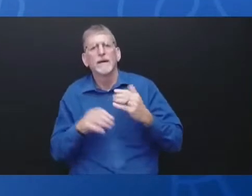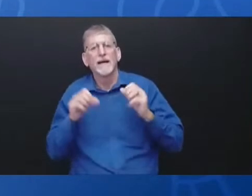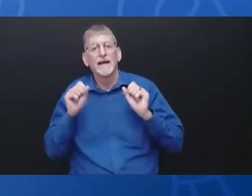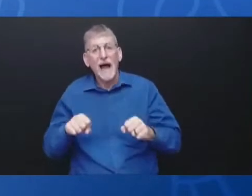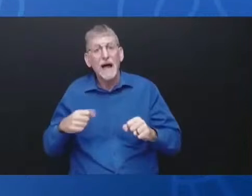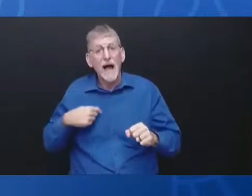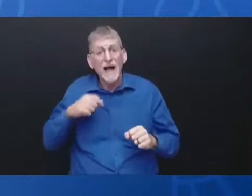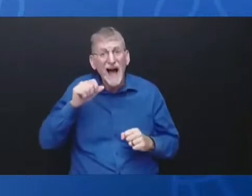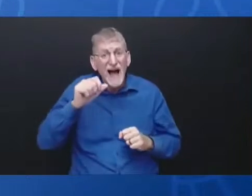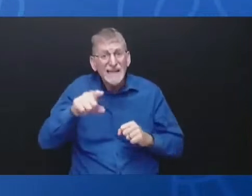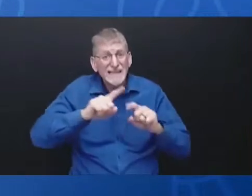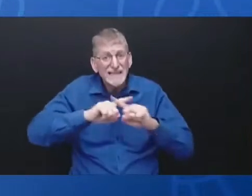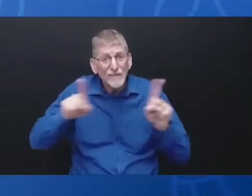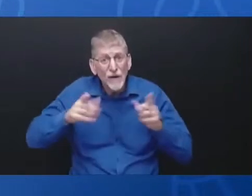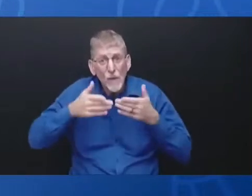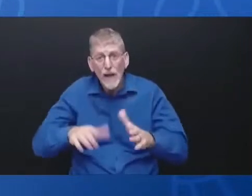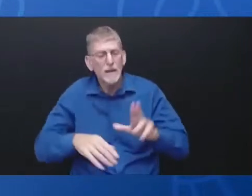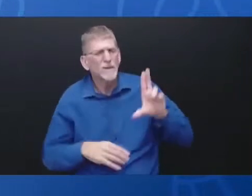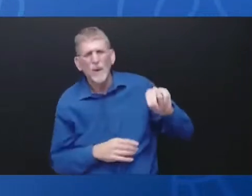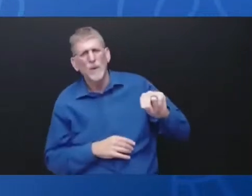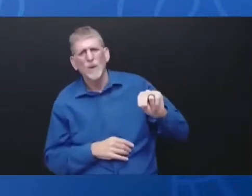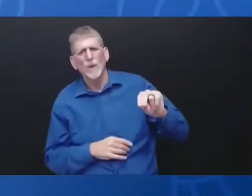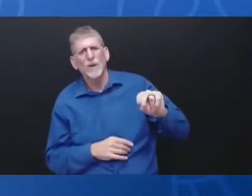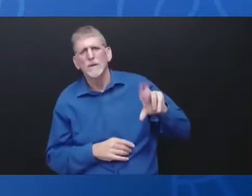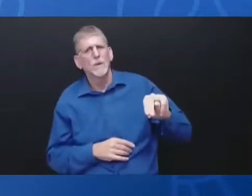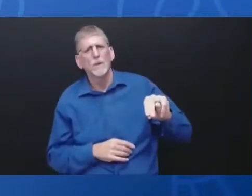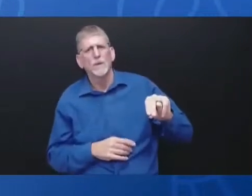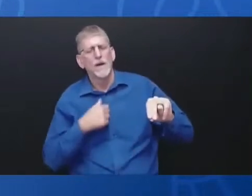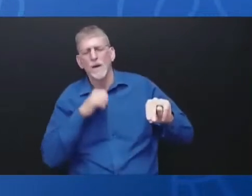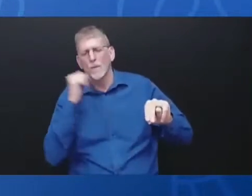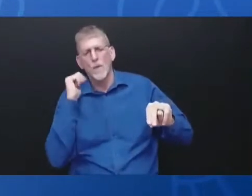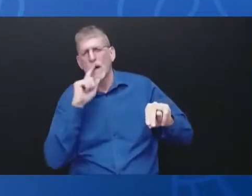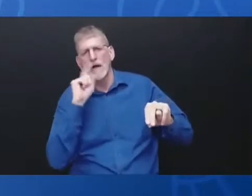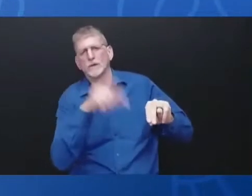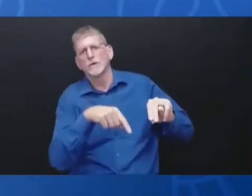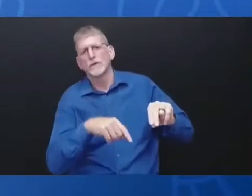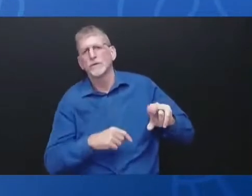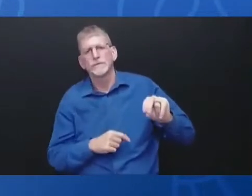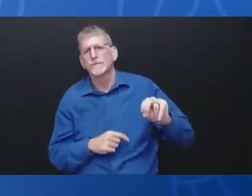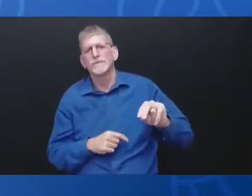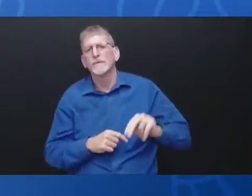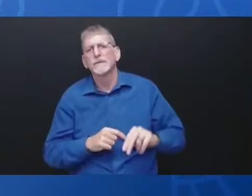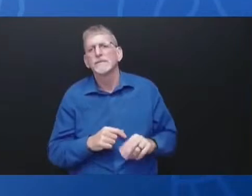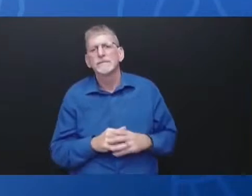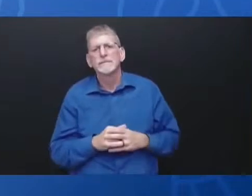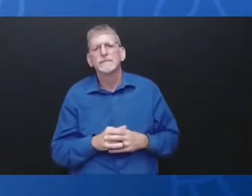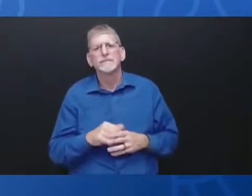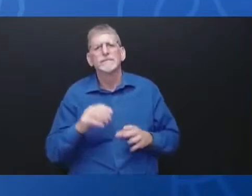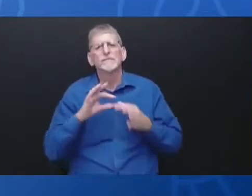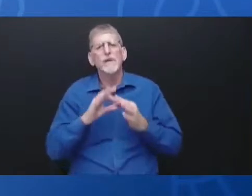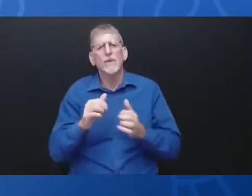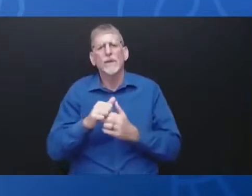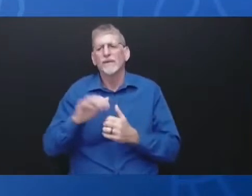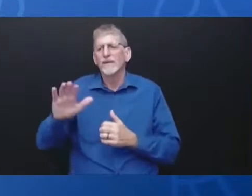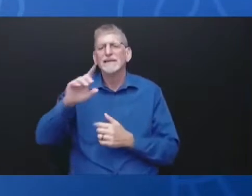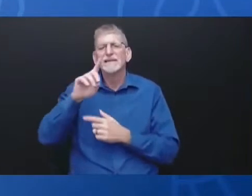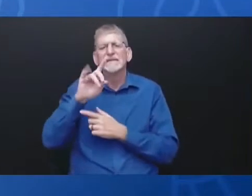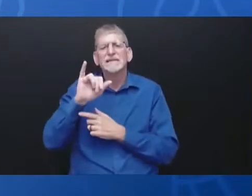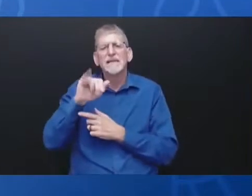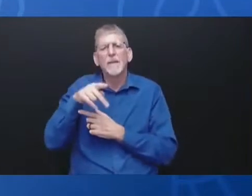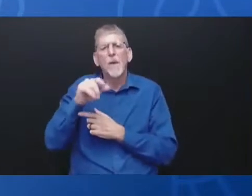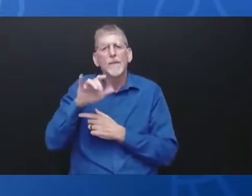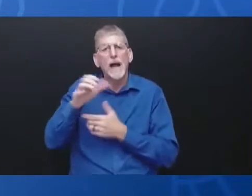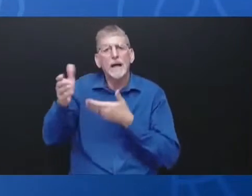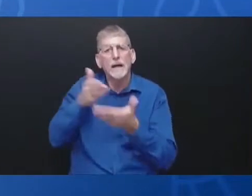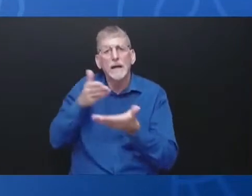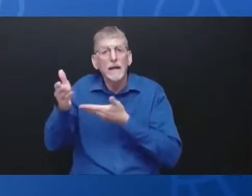because I'm not. What I'm not going to answer is diplomatic considerations from government to government or attitudes and